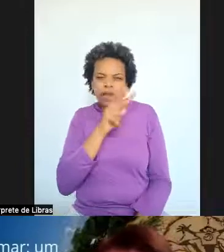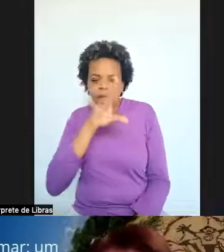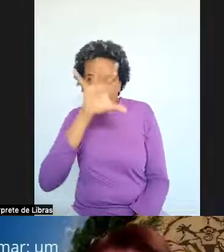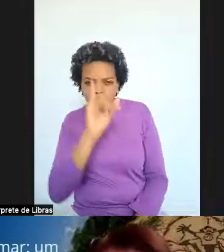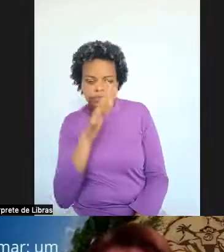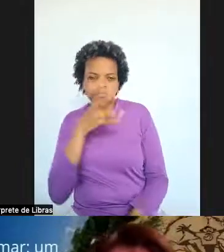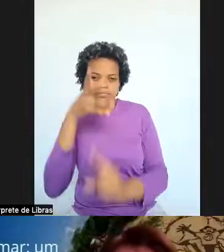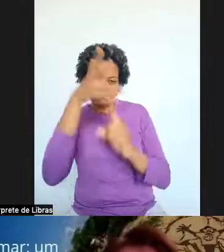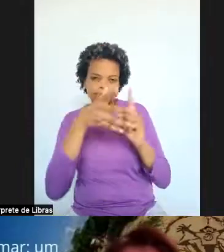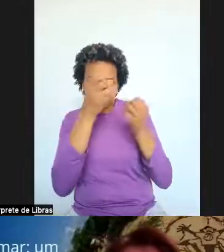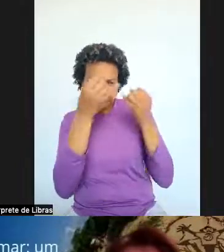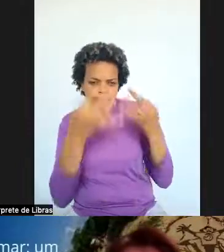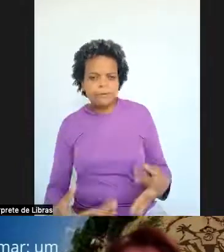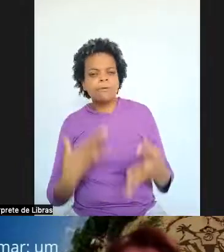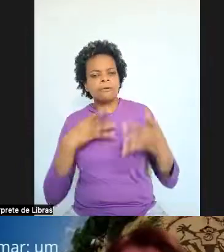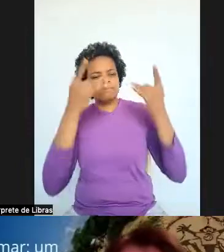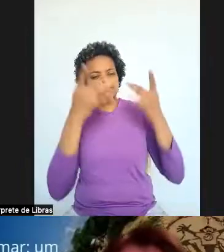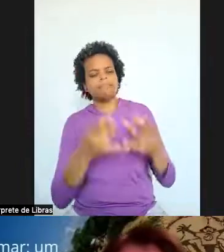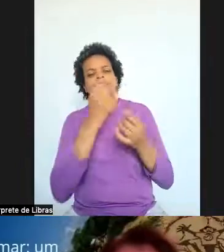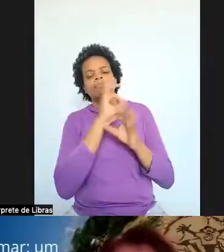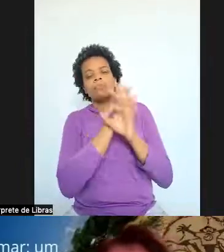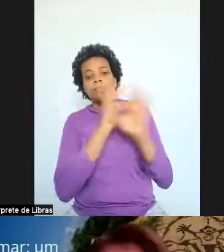as Flavio mentioned before,